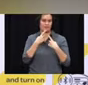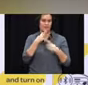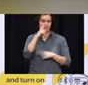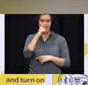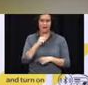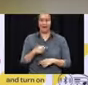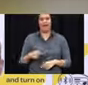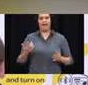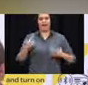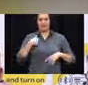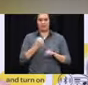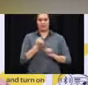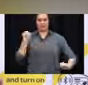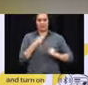So, you all have fun with me, Liza